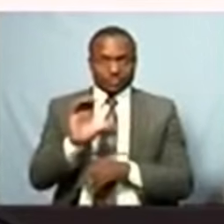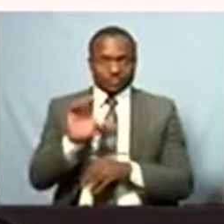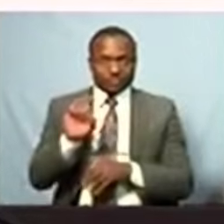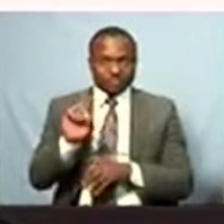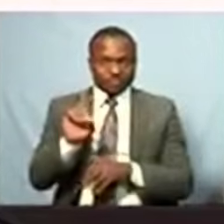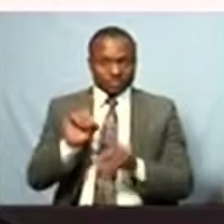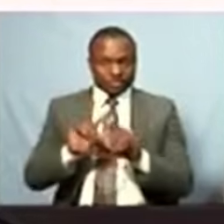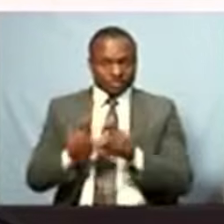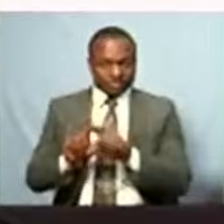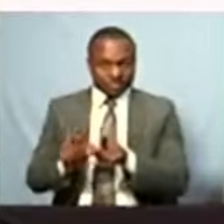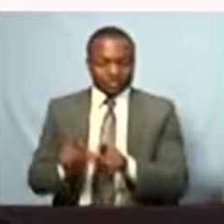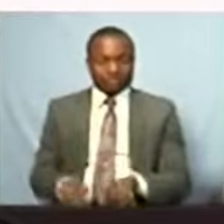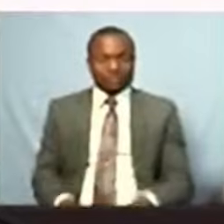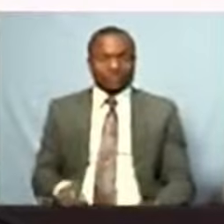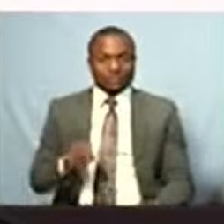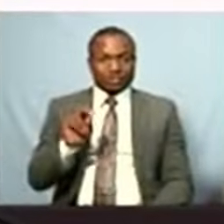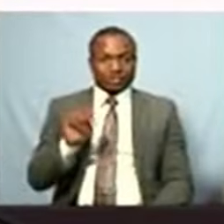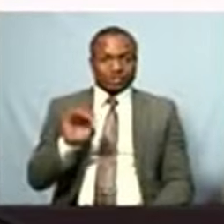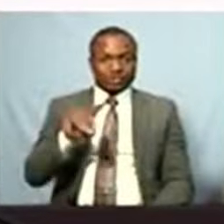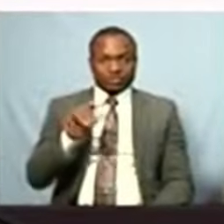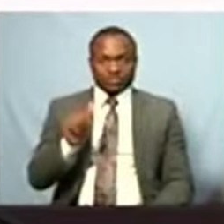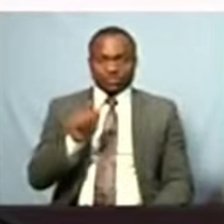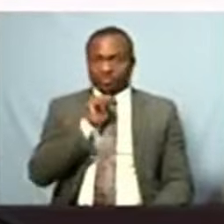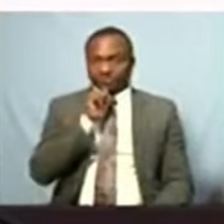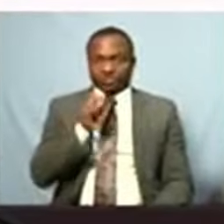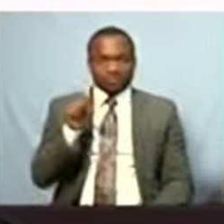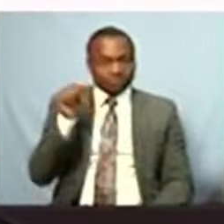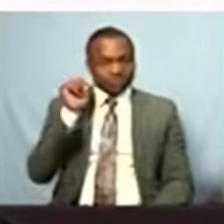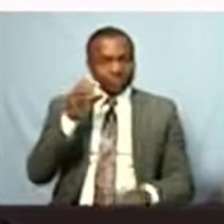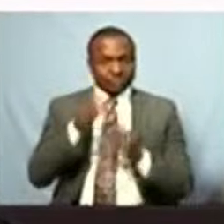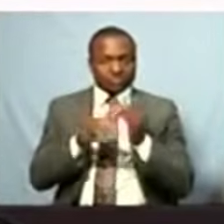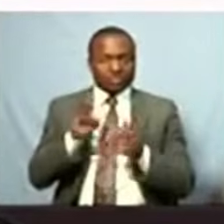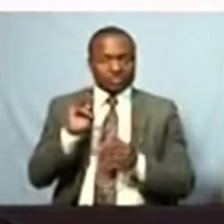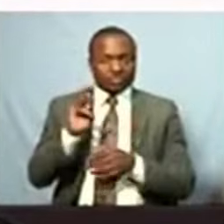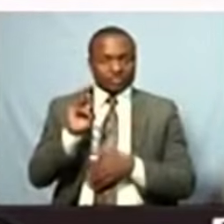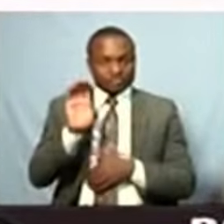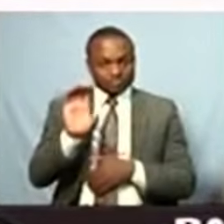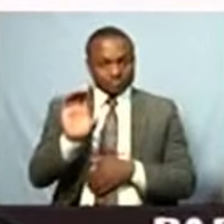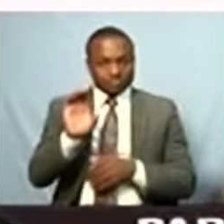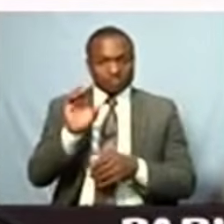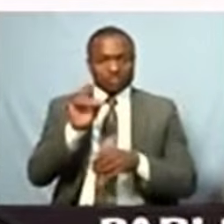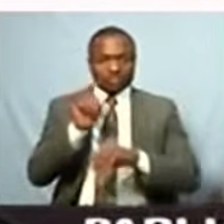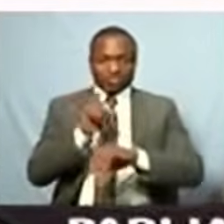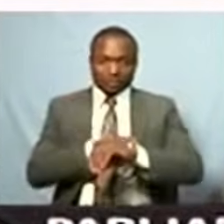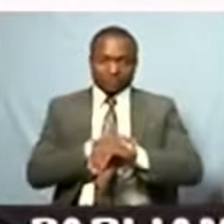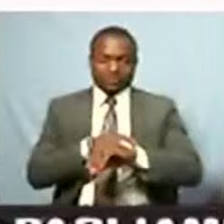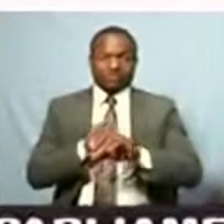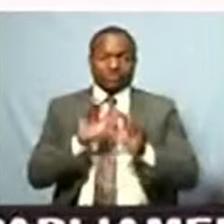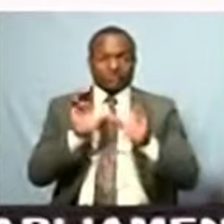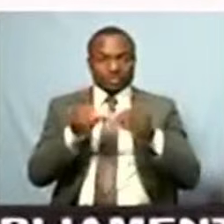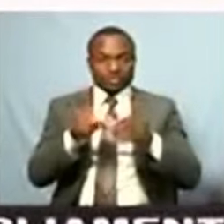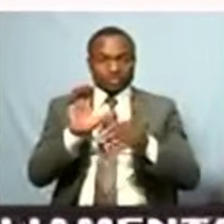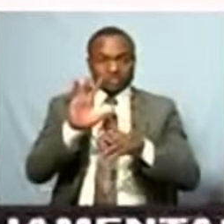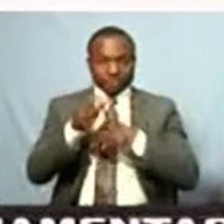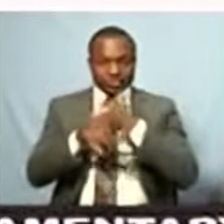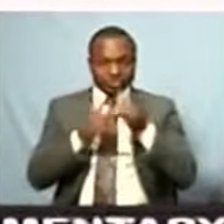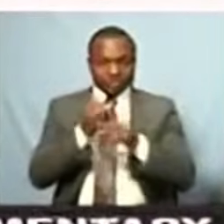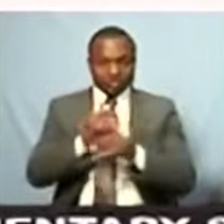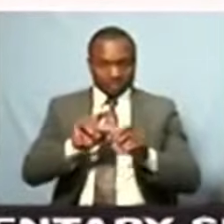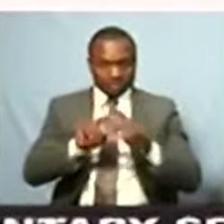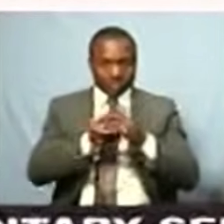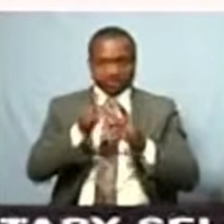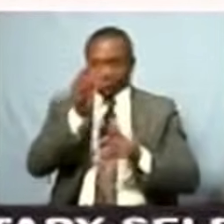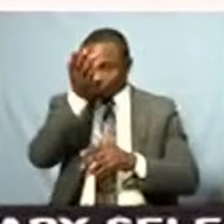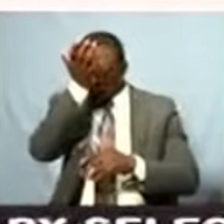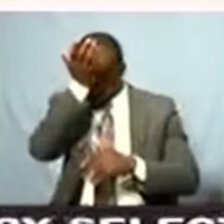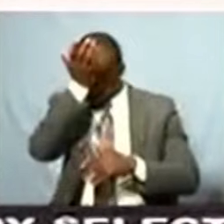respectively. NIPA has no objection to clause 16C, providing that the term of a council shall be 5 years commencing from the